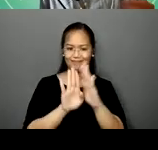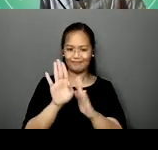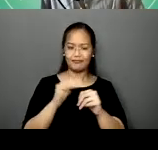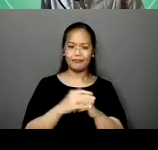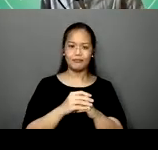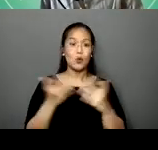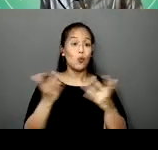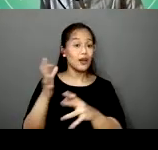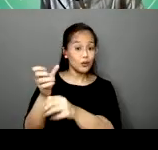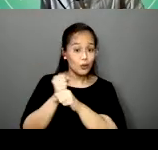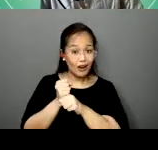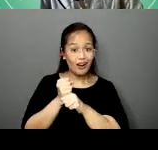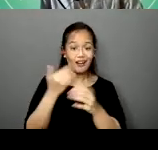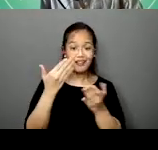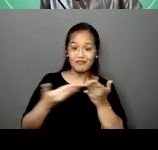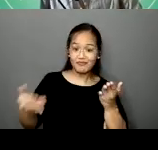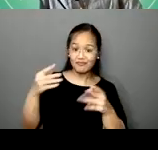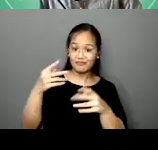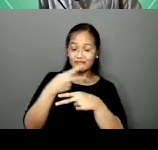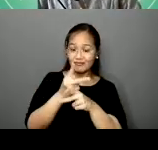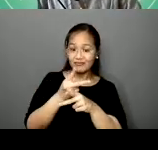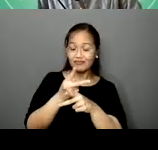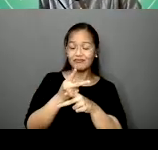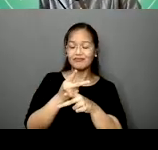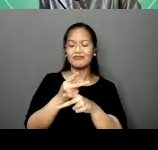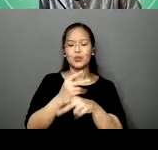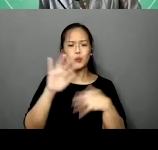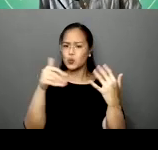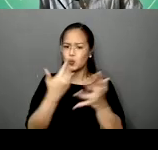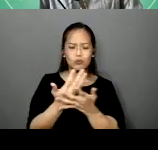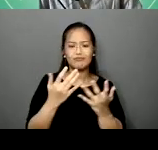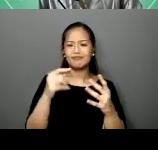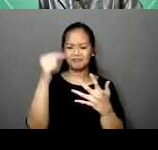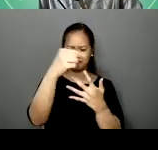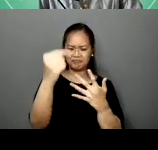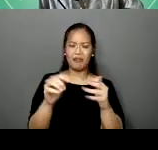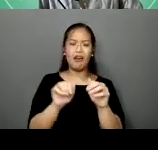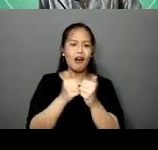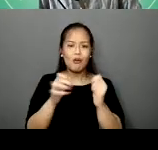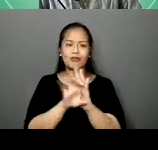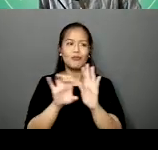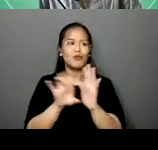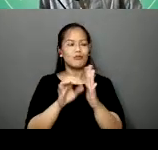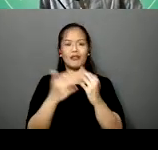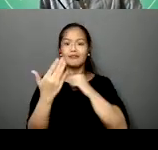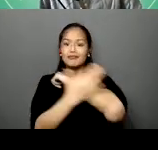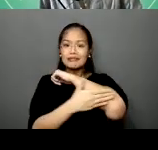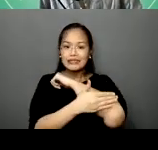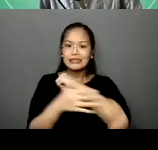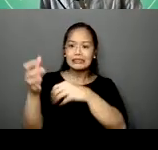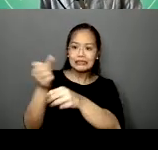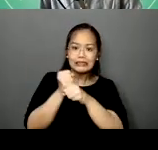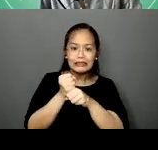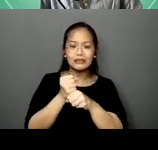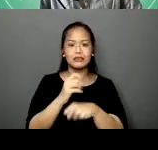of the processes they use to manufacture, and even the social aspects of the nations where they get from, the labor that they